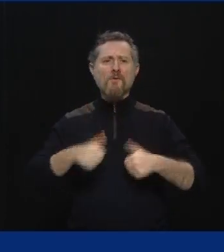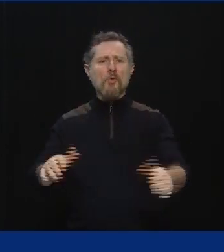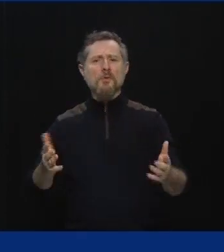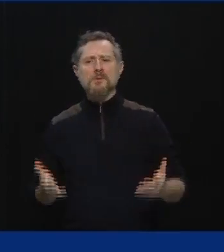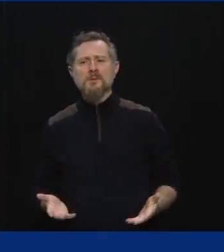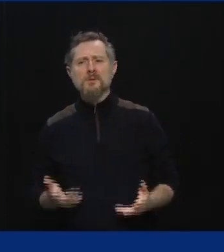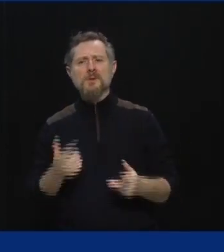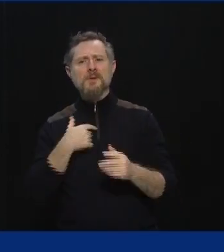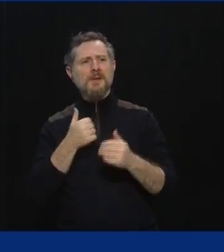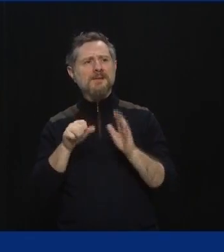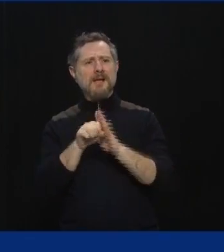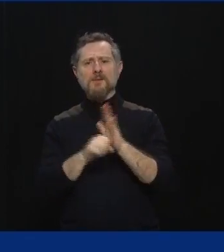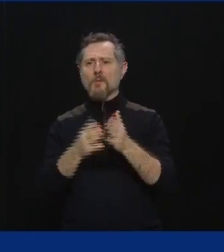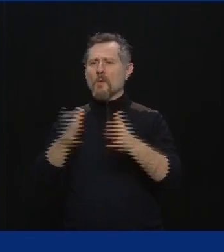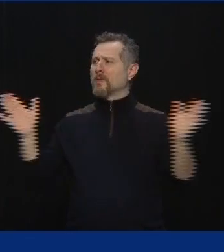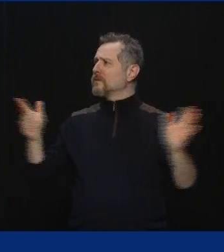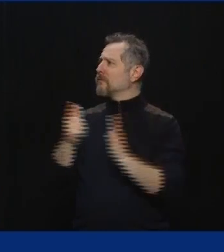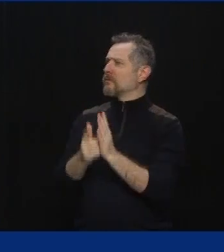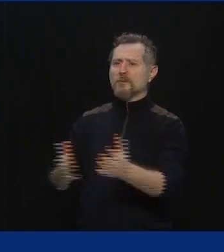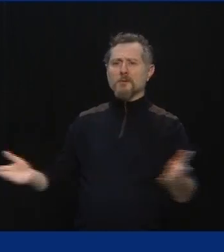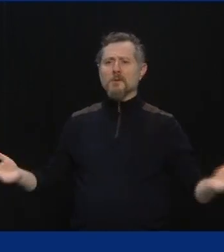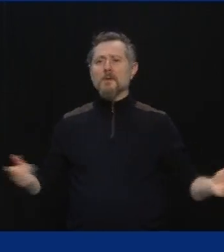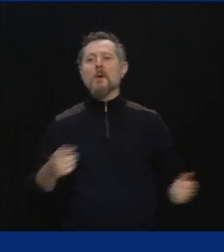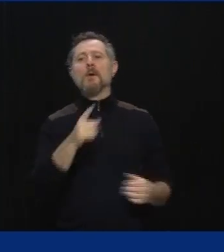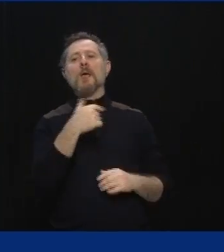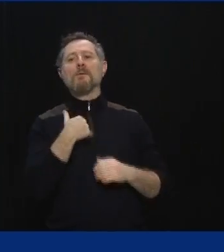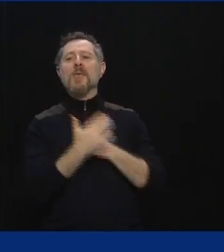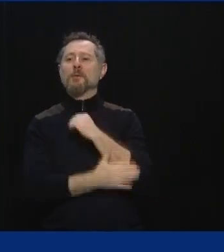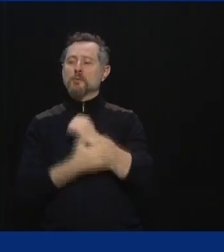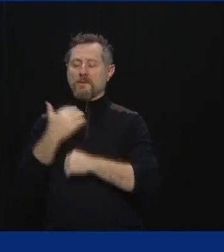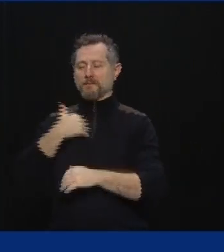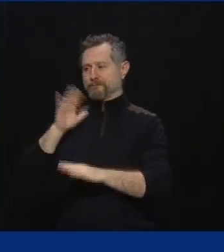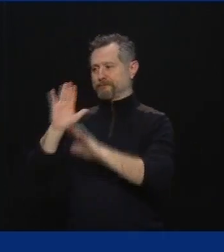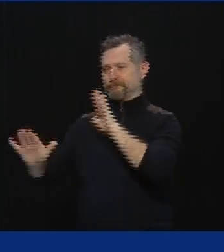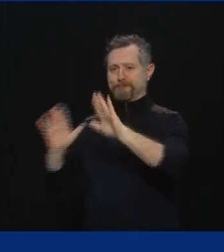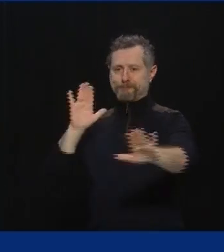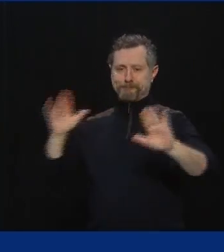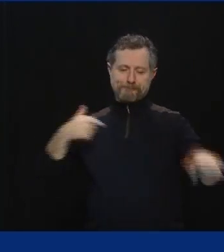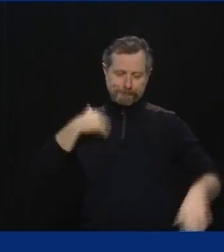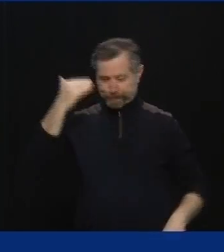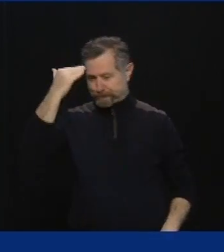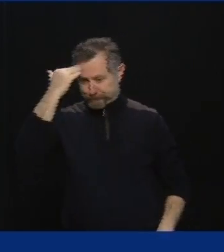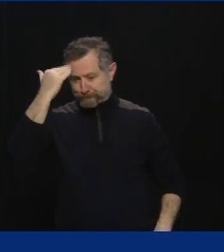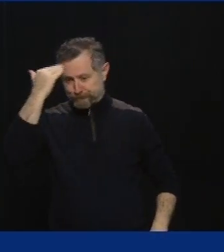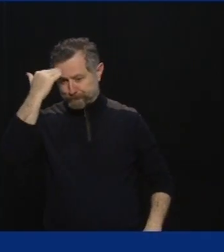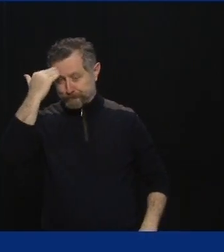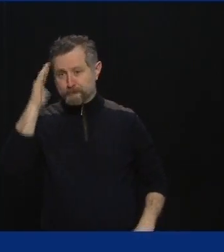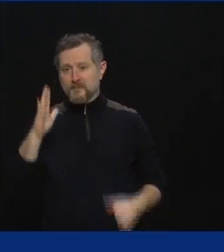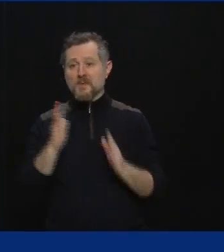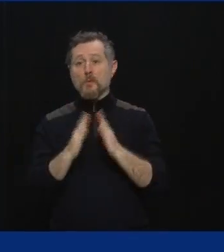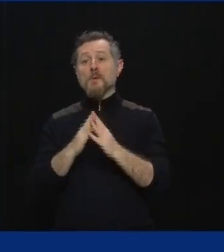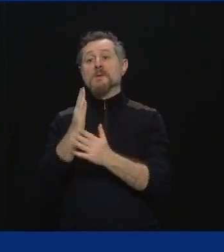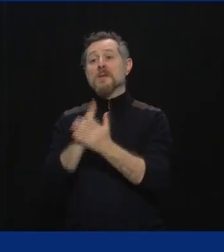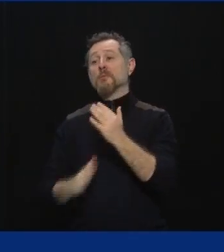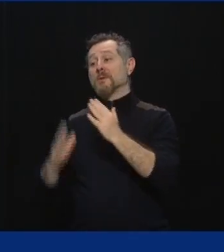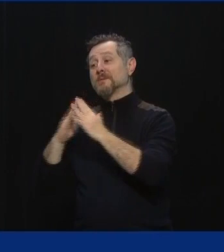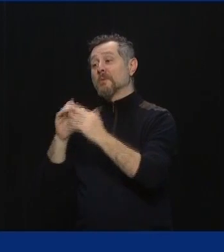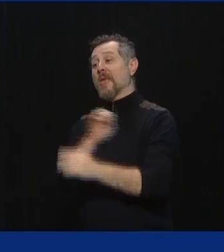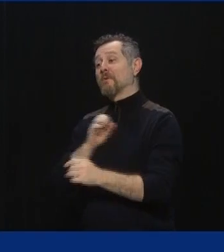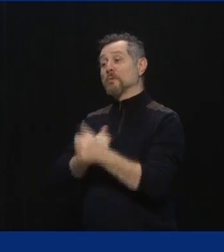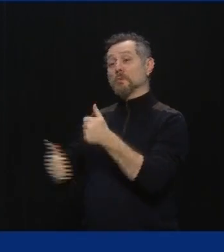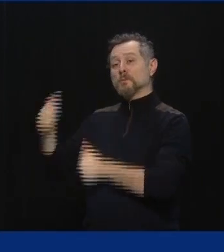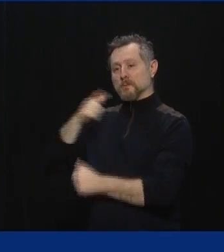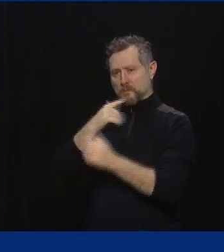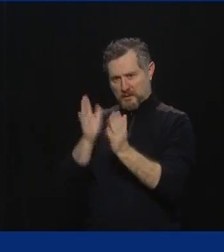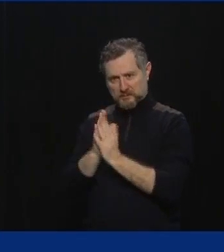statewide policy? Well, every county is different, and I've spoken to many of them. Some county executives have asked us to do this